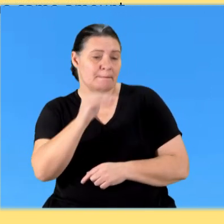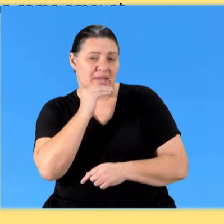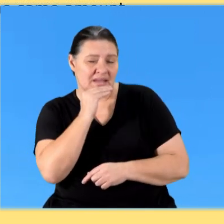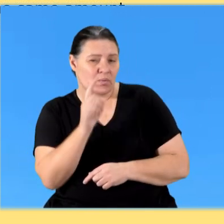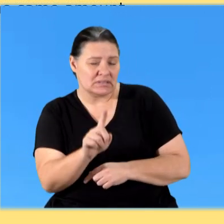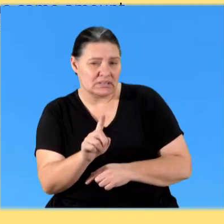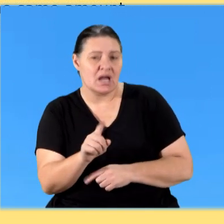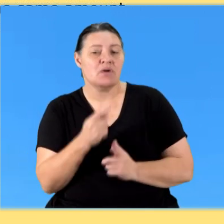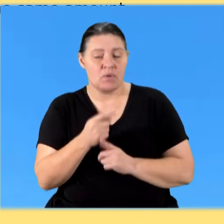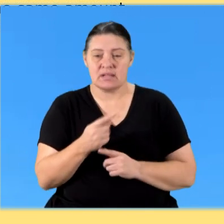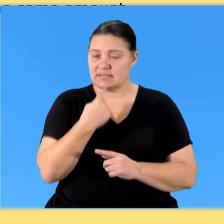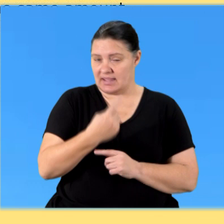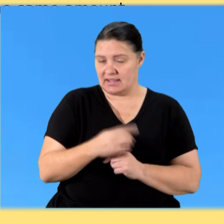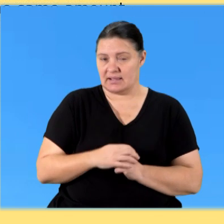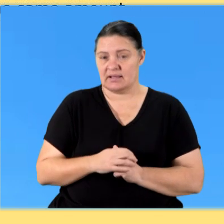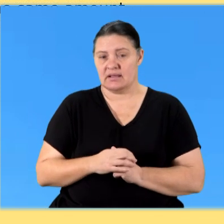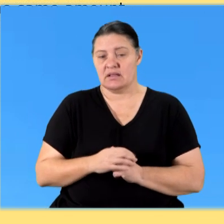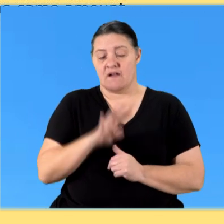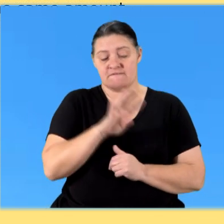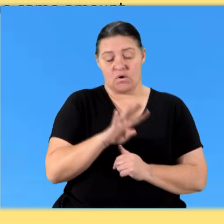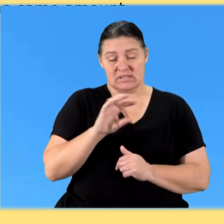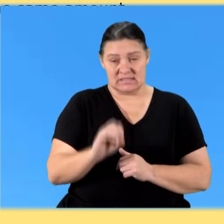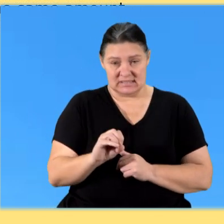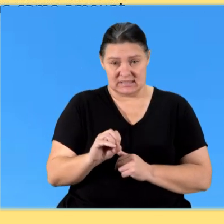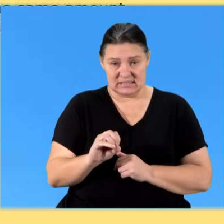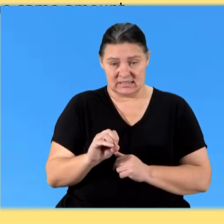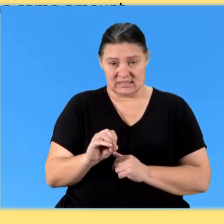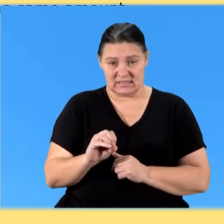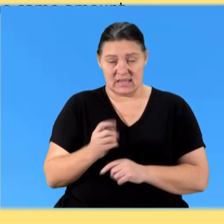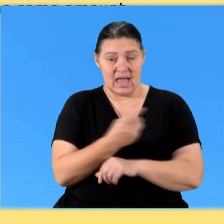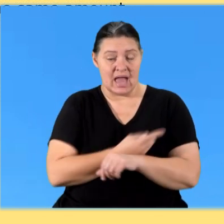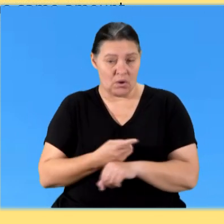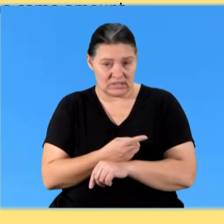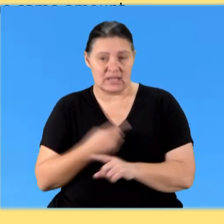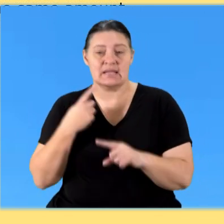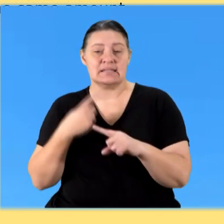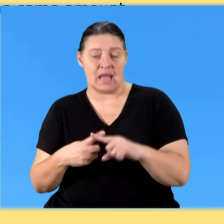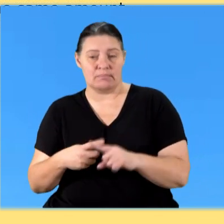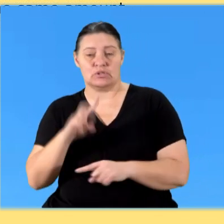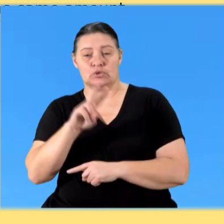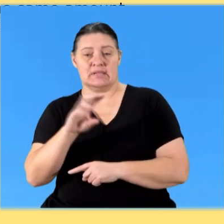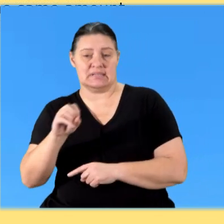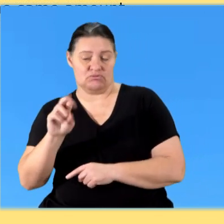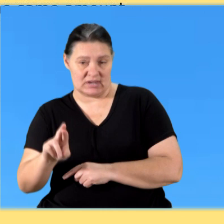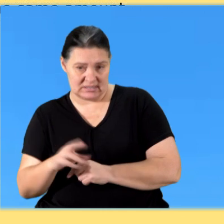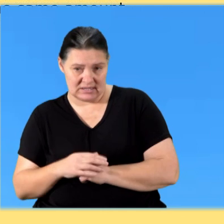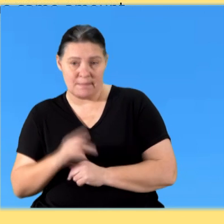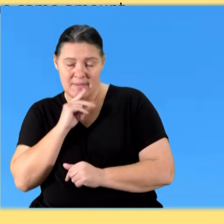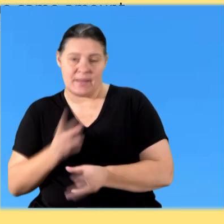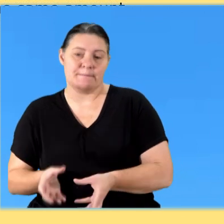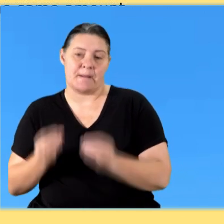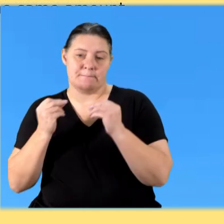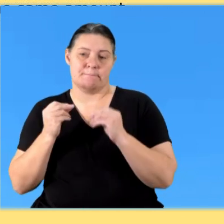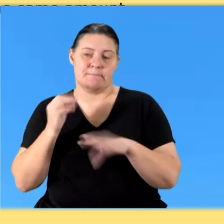In other words, we will then say 40 hours times the 20 rand. That is